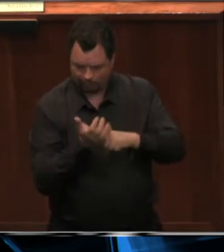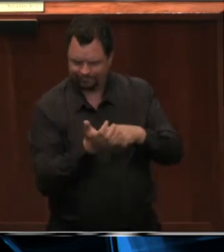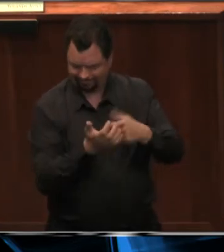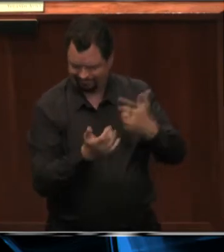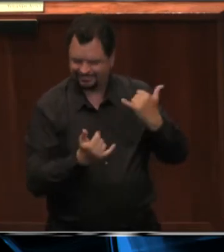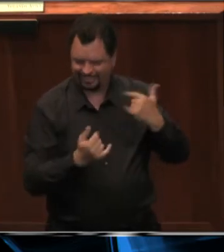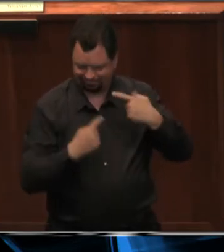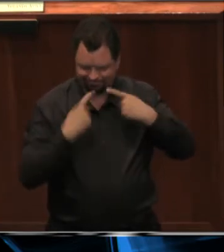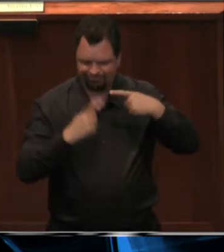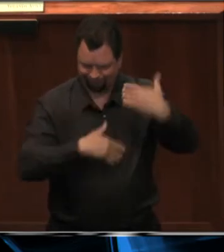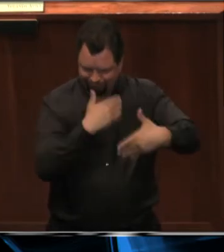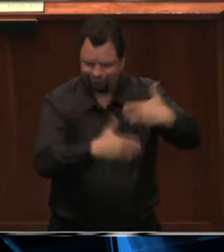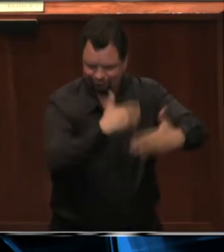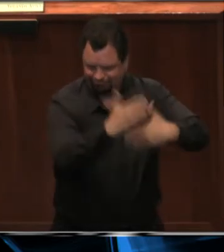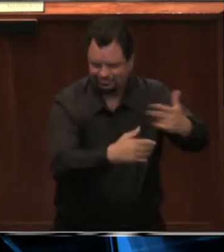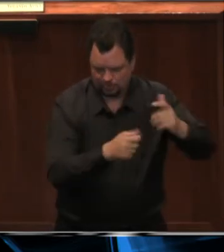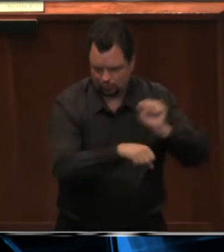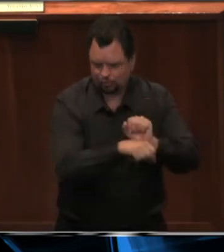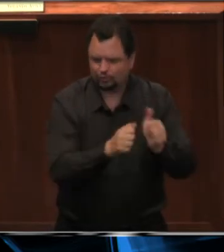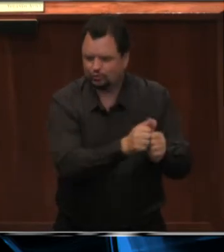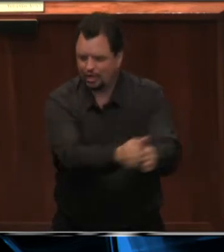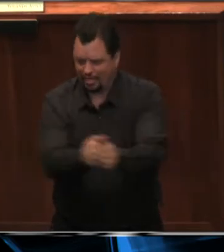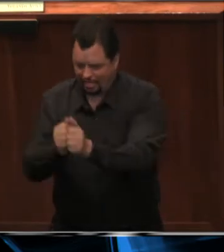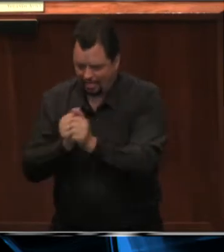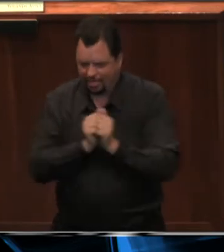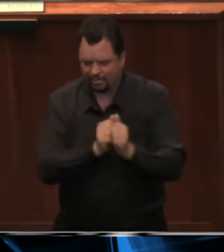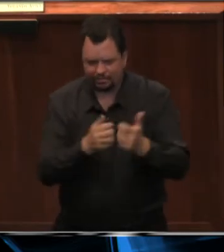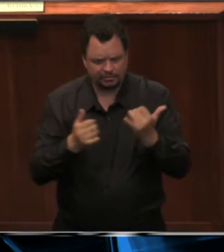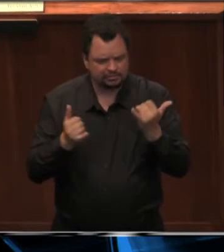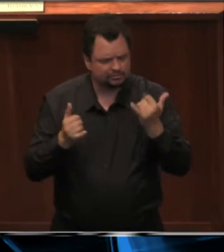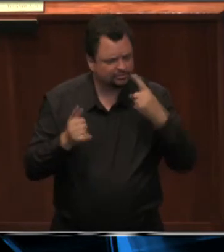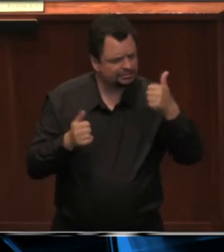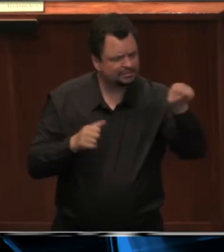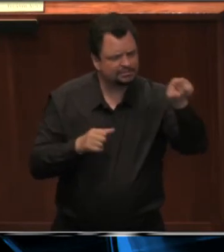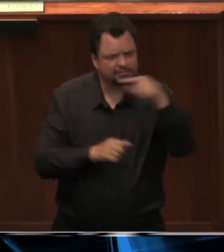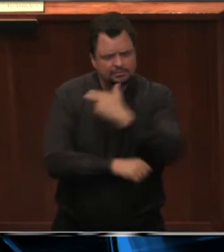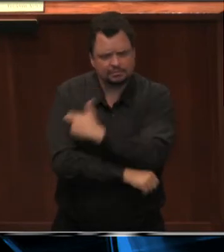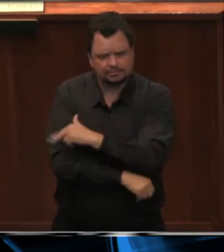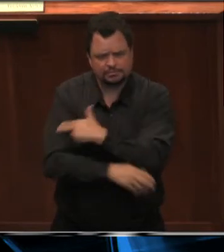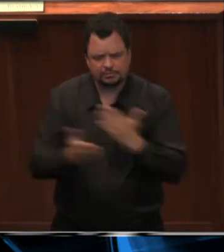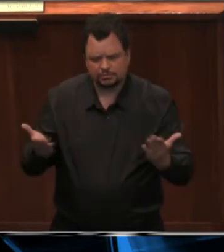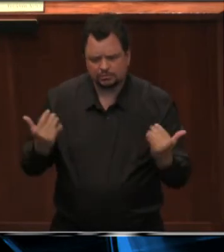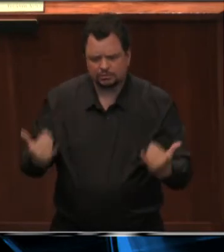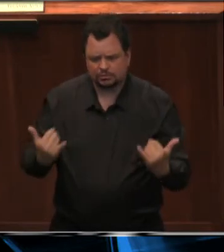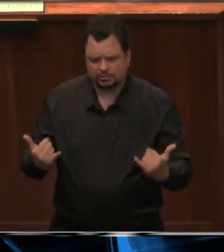you. Do we have hospital partners here today to address this?